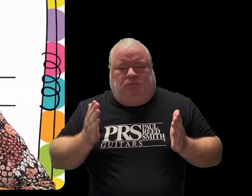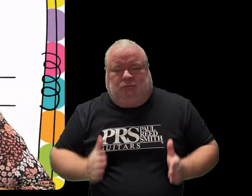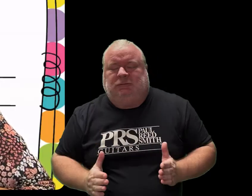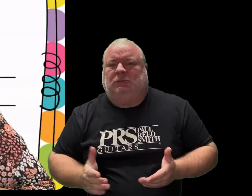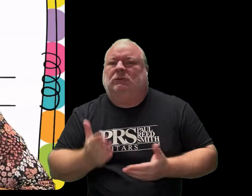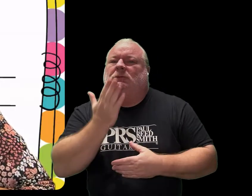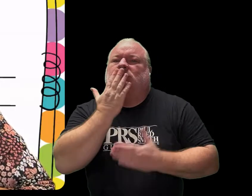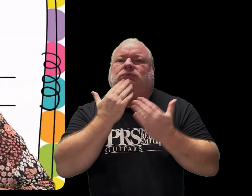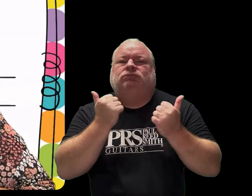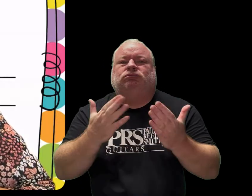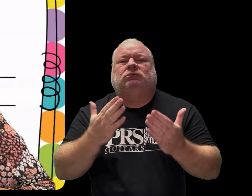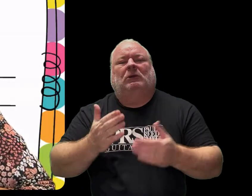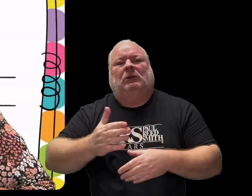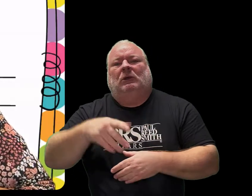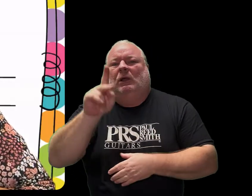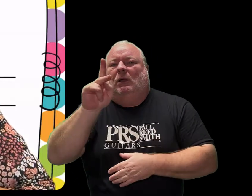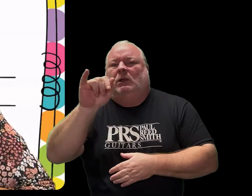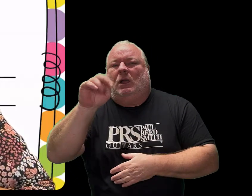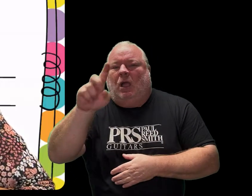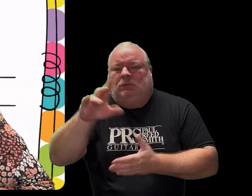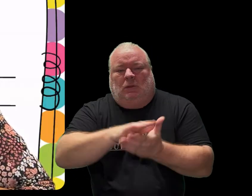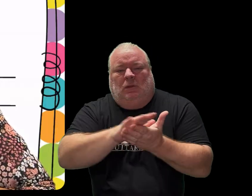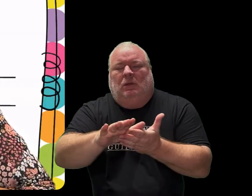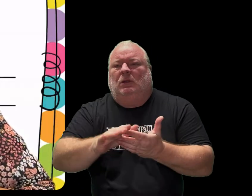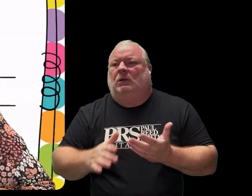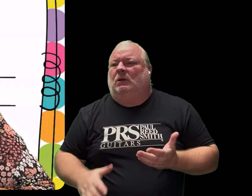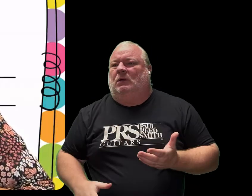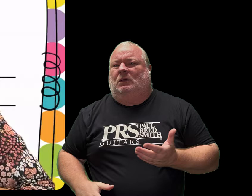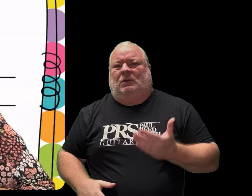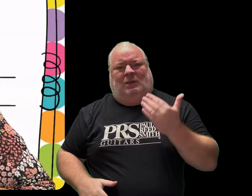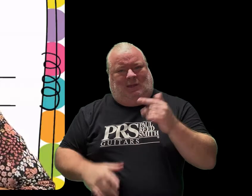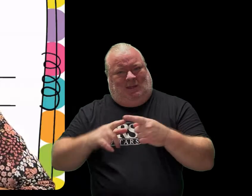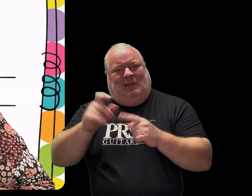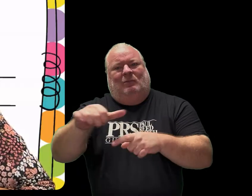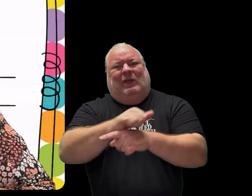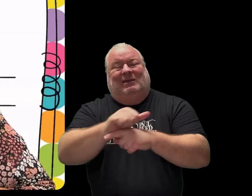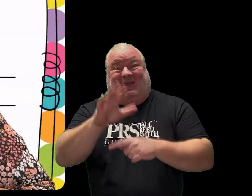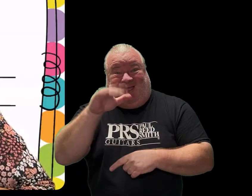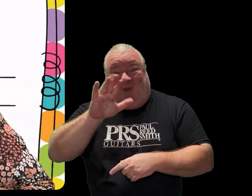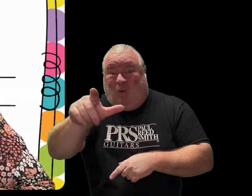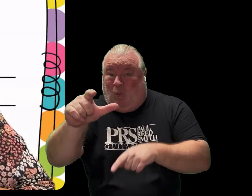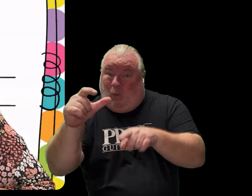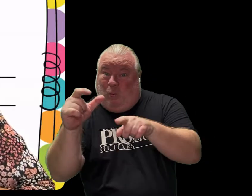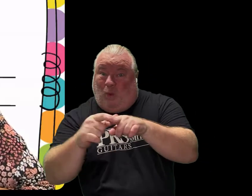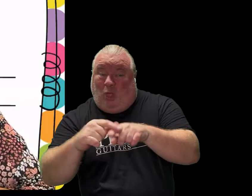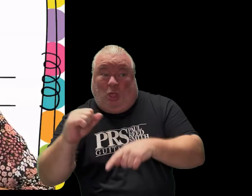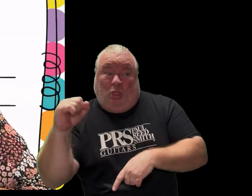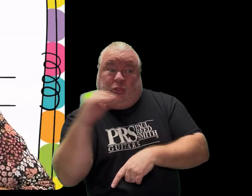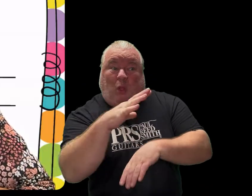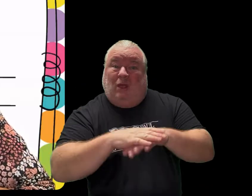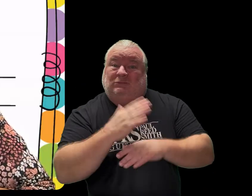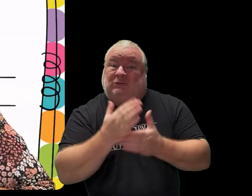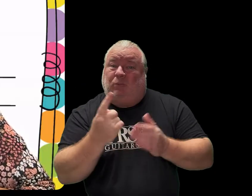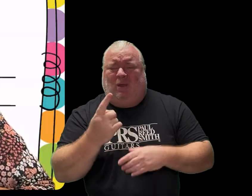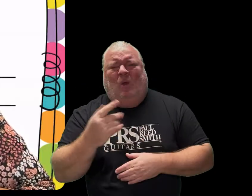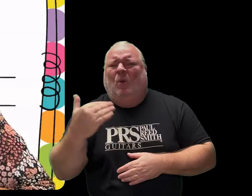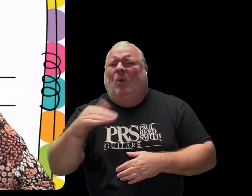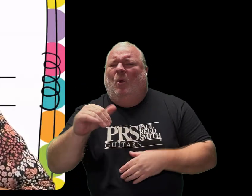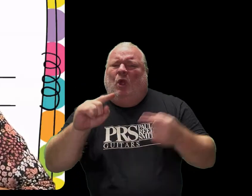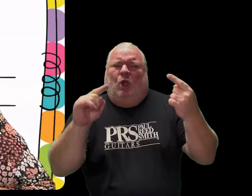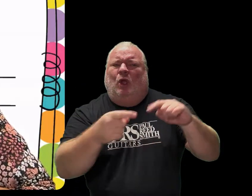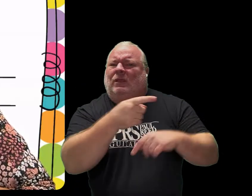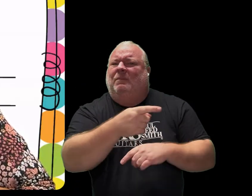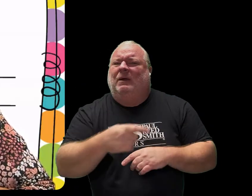a kind person, and you need to understand that your words matter and your words can